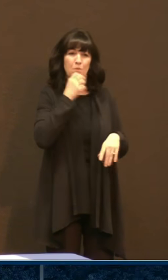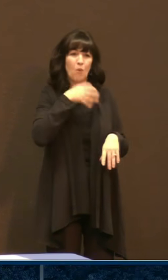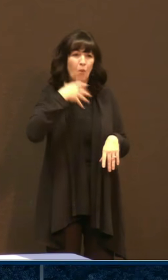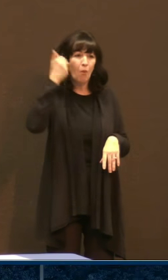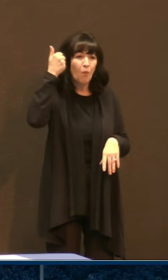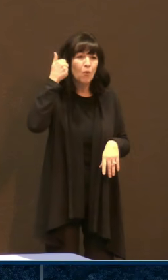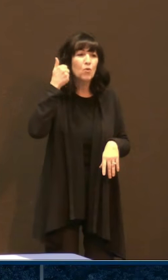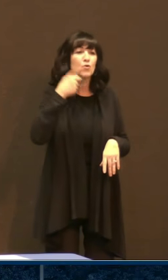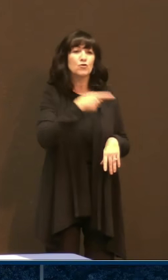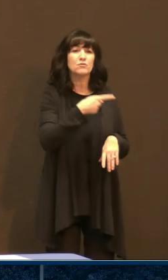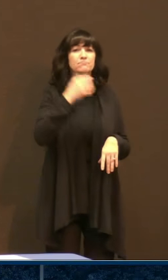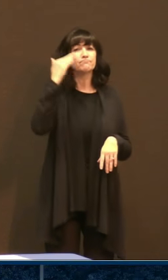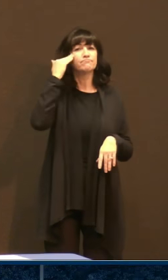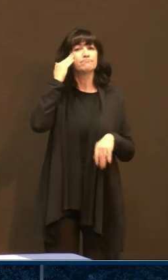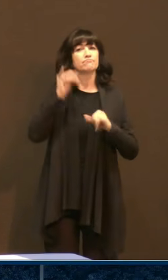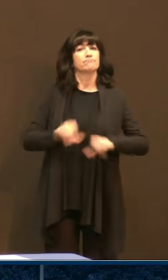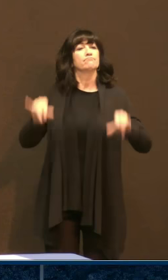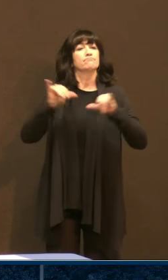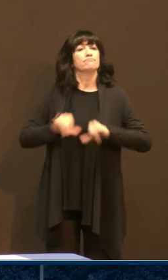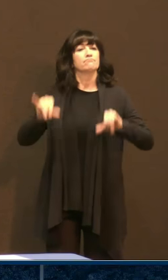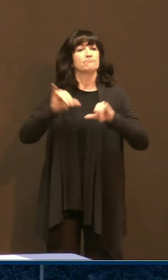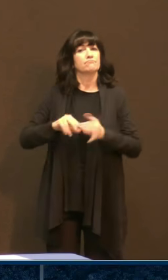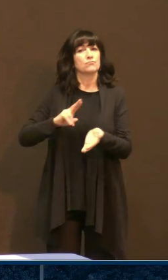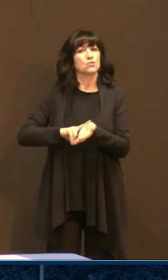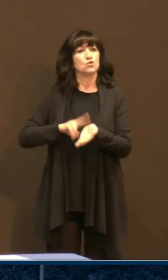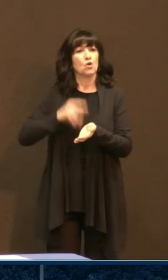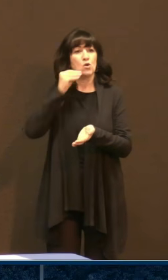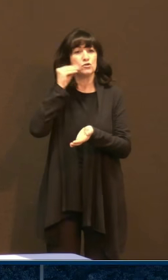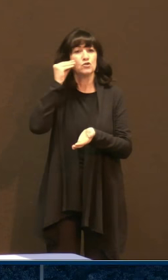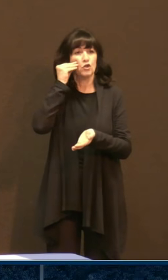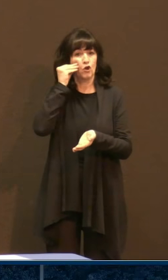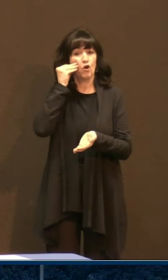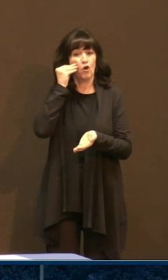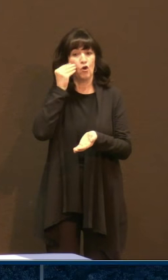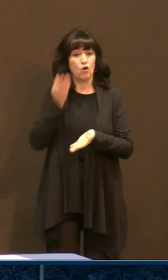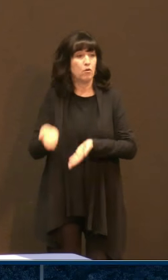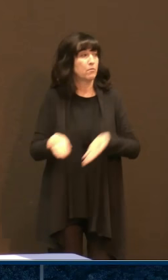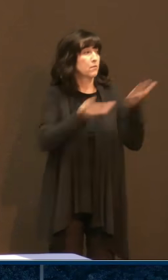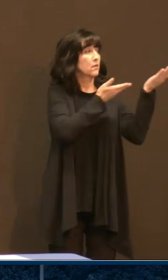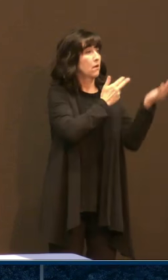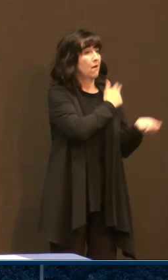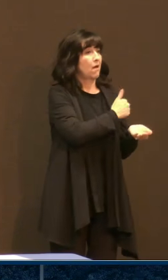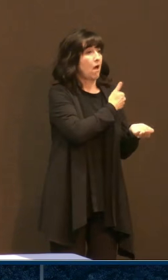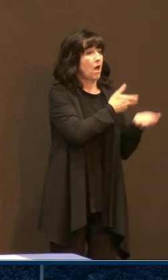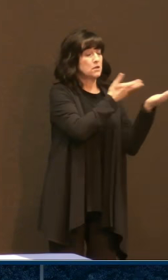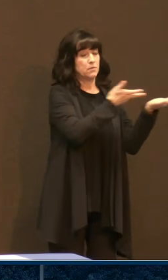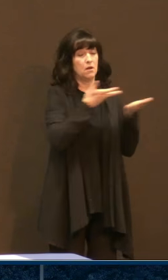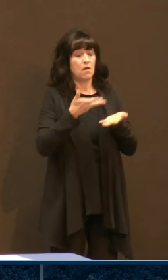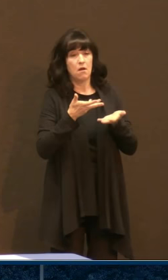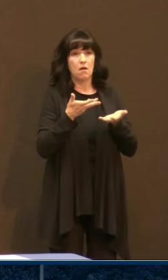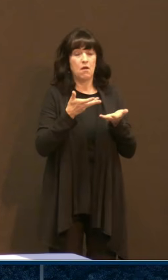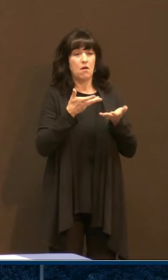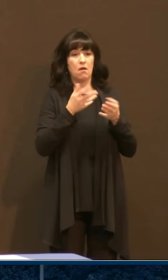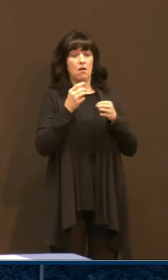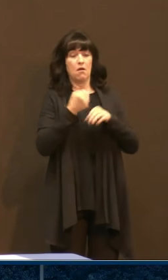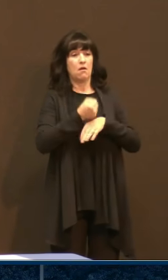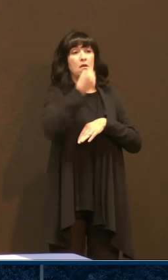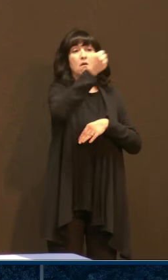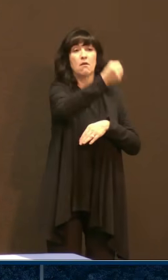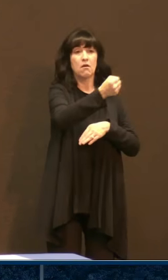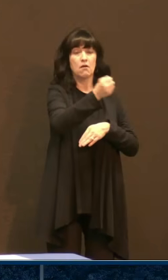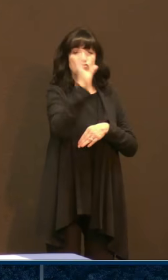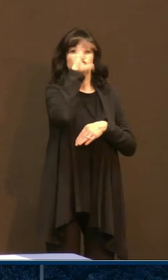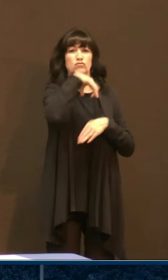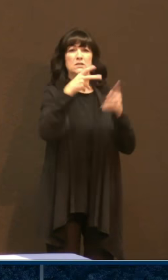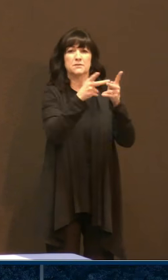they get familiar with different settings, and something we're trying to be sensitive to. Yeah, there's no one answer, because I